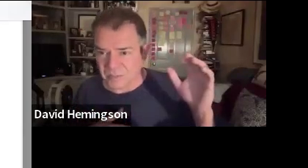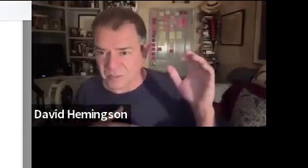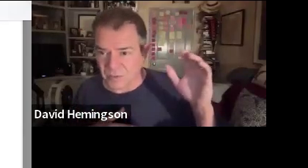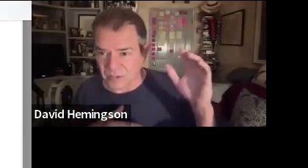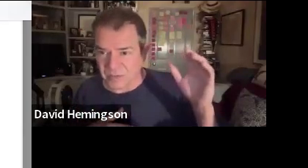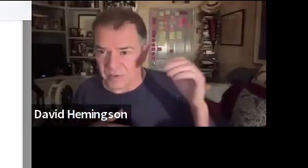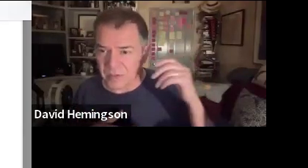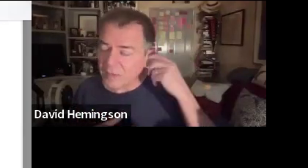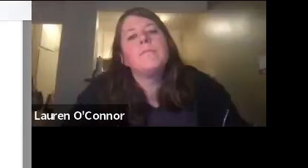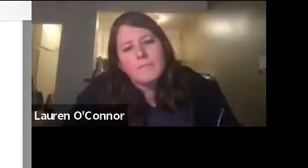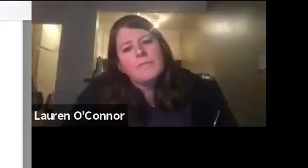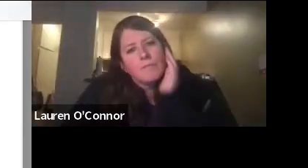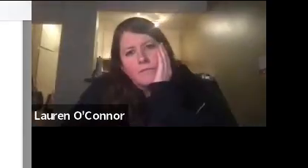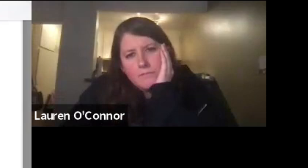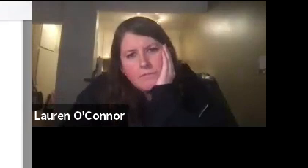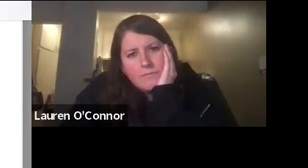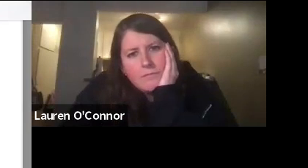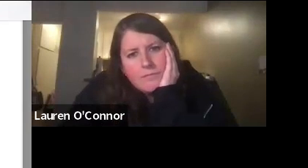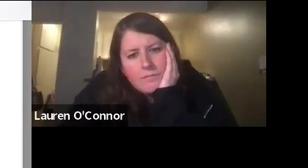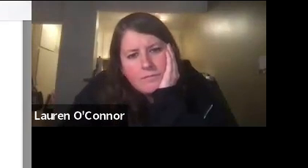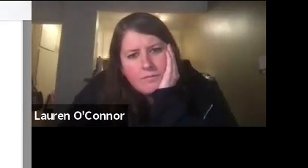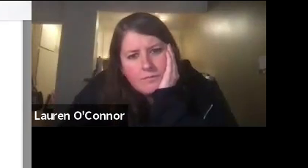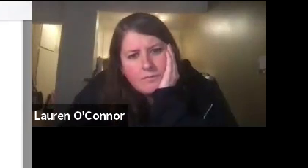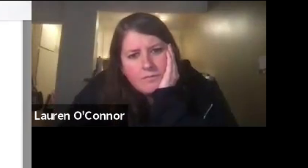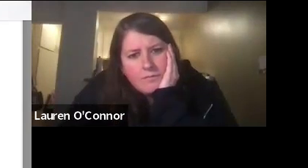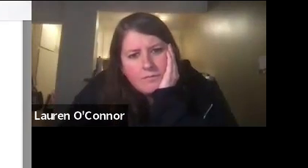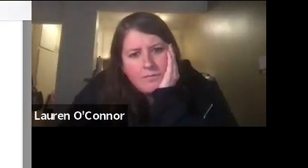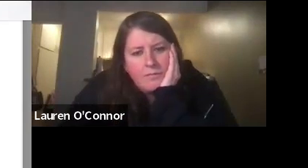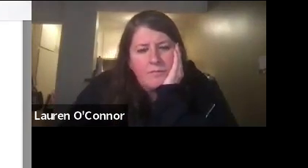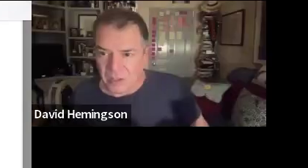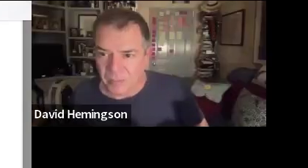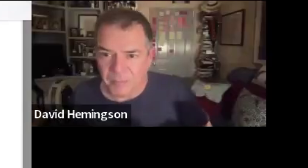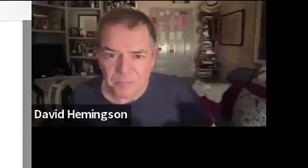Newlywed Game scenes separated, right? But I think originally I wrote it as one, and we decided to split it up.